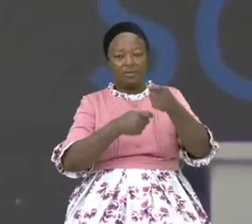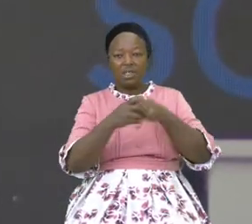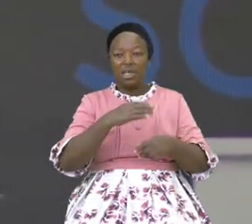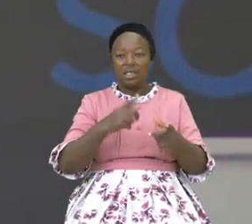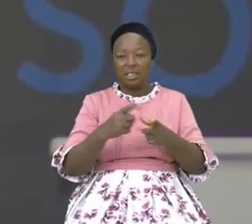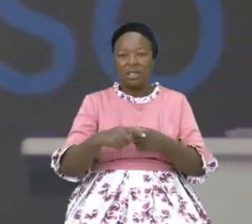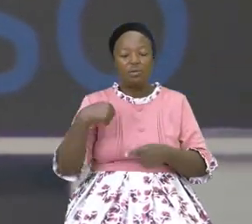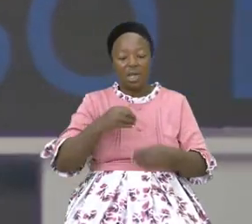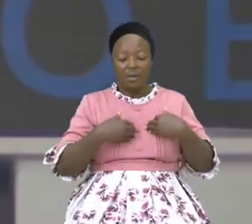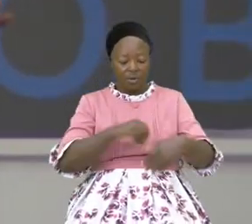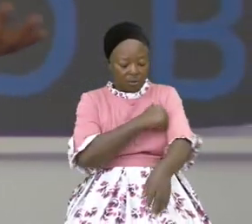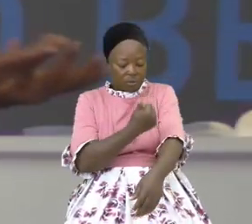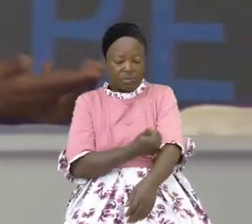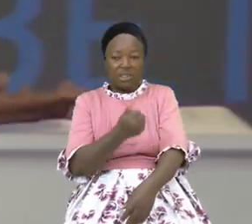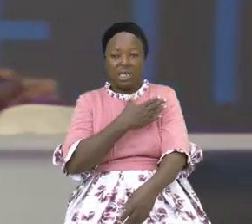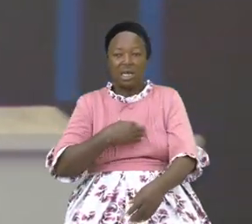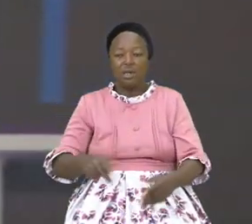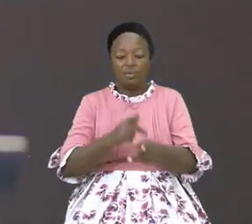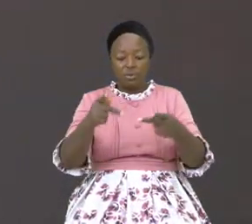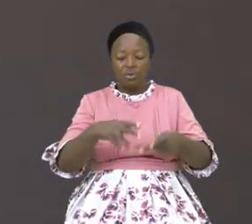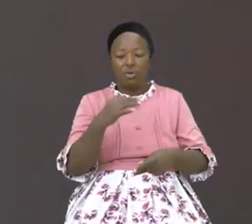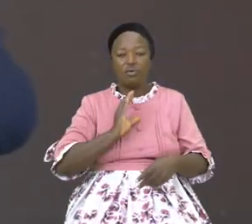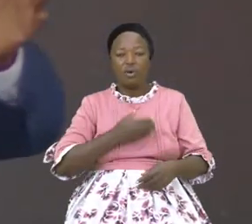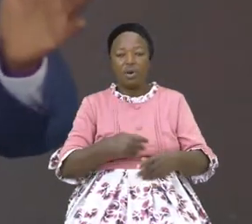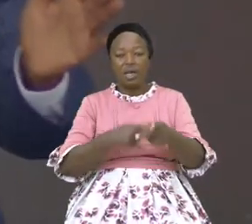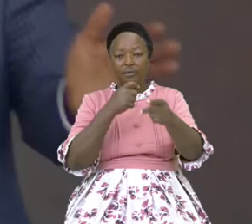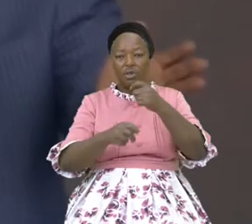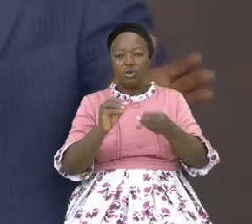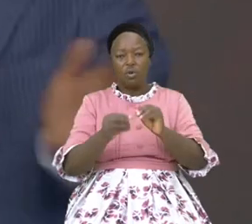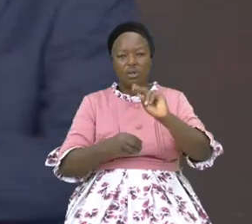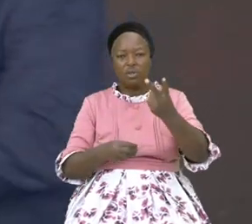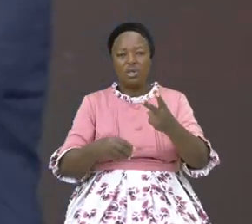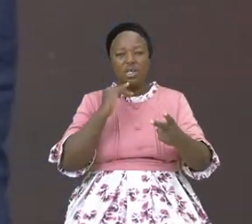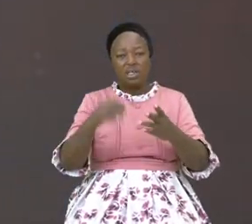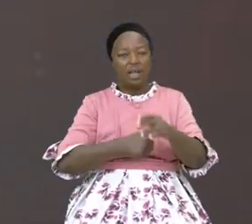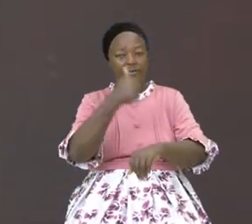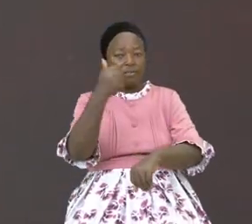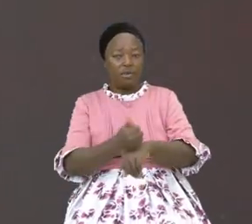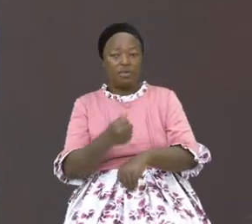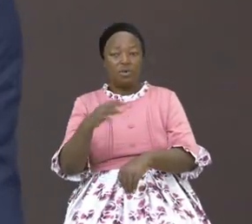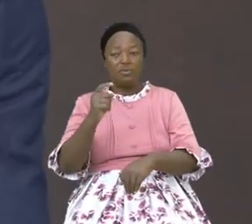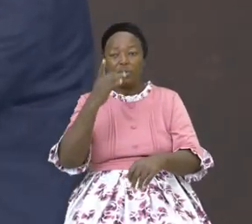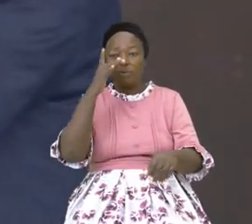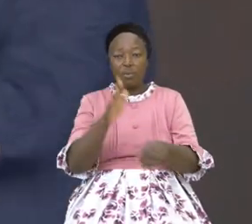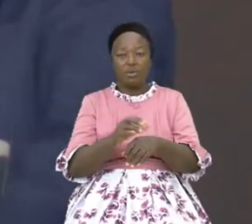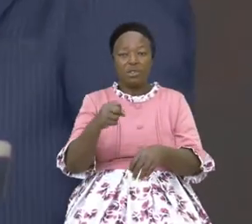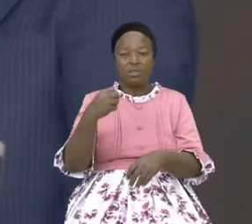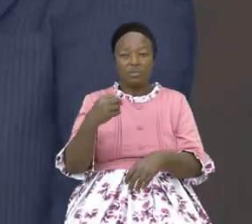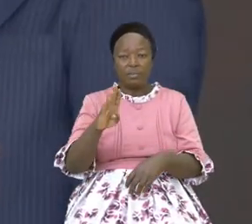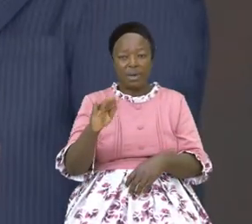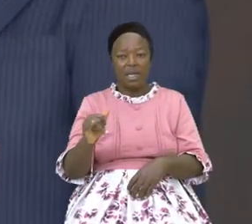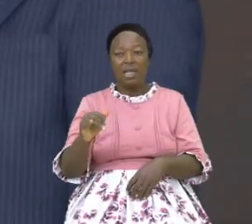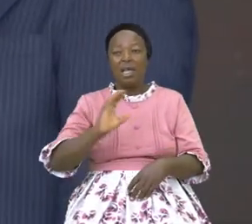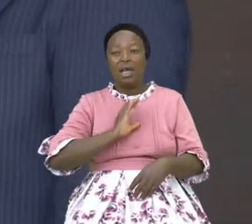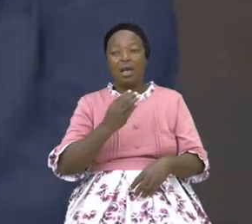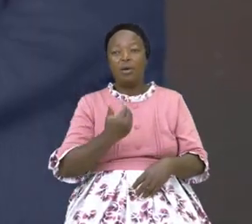position of our advocate. Number two, the affirmation of the promises by